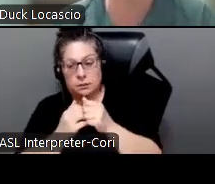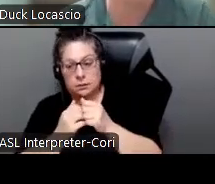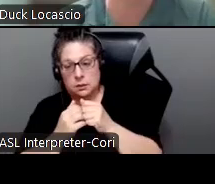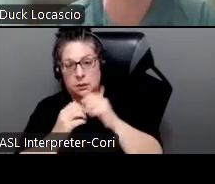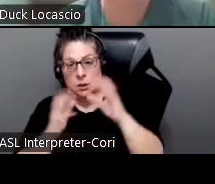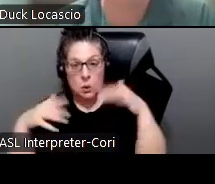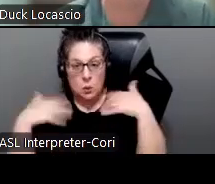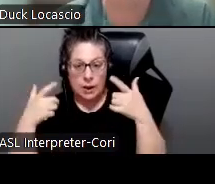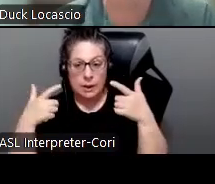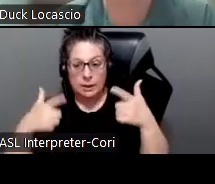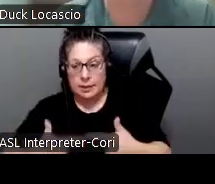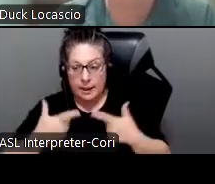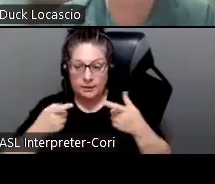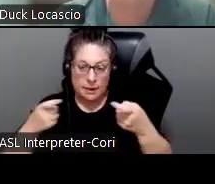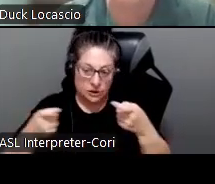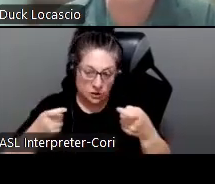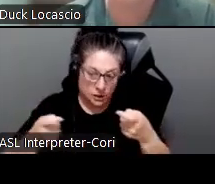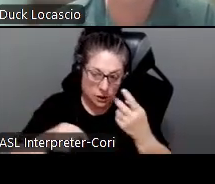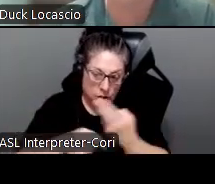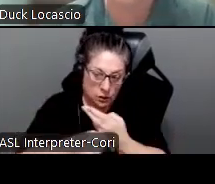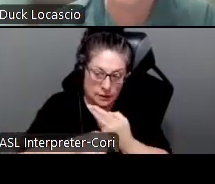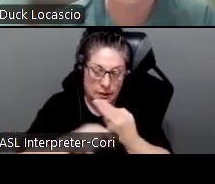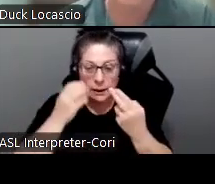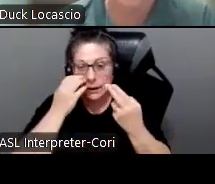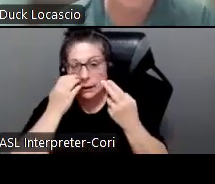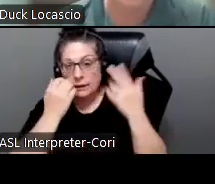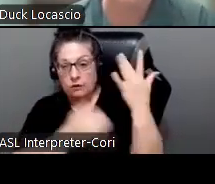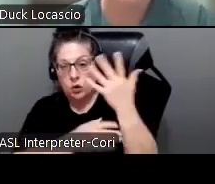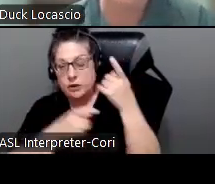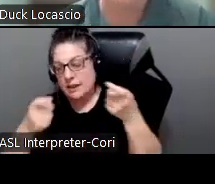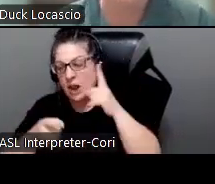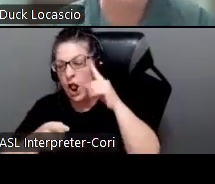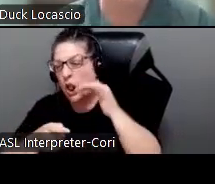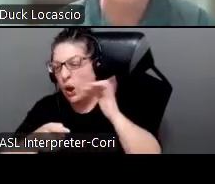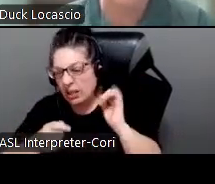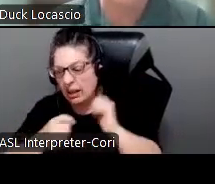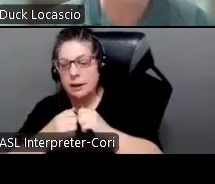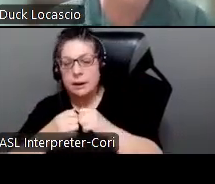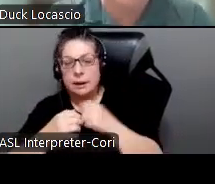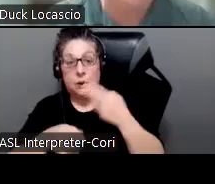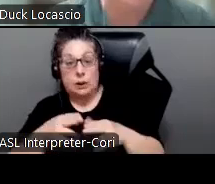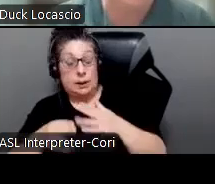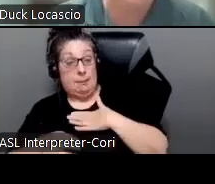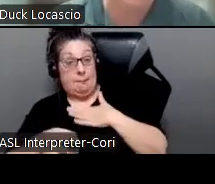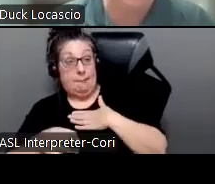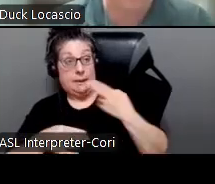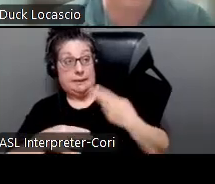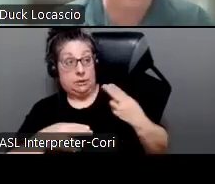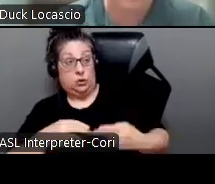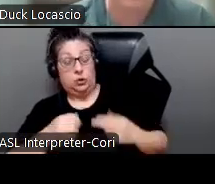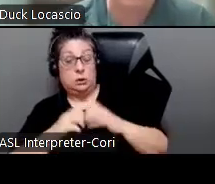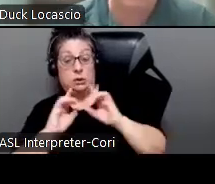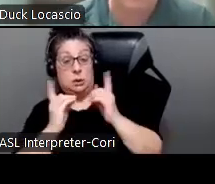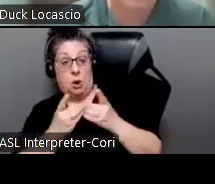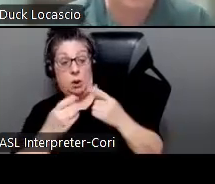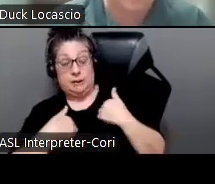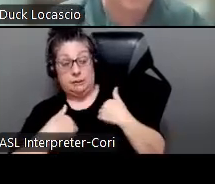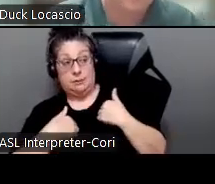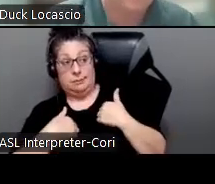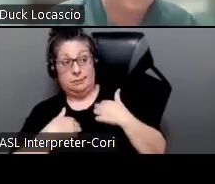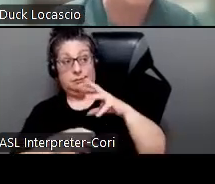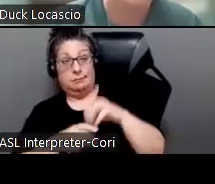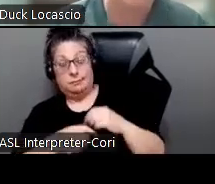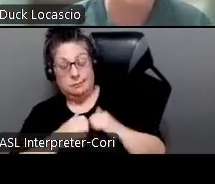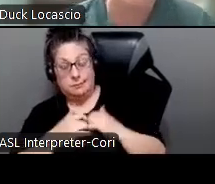wildlife management using forest management looks like. And then just quickly my history with the department and how I came to